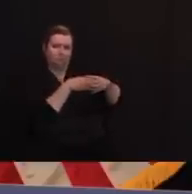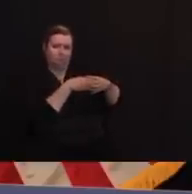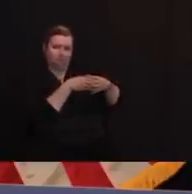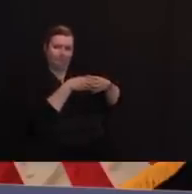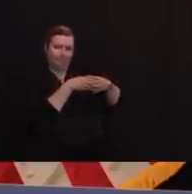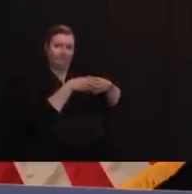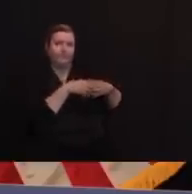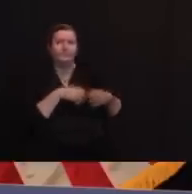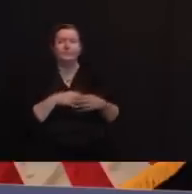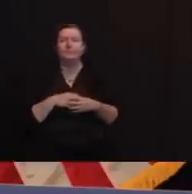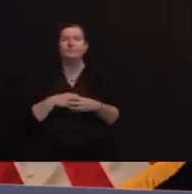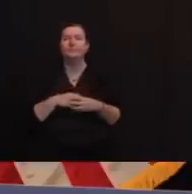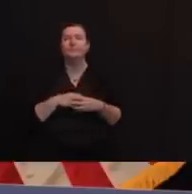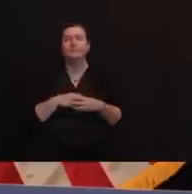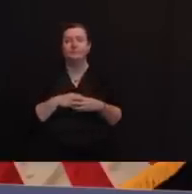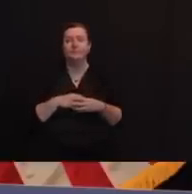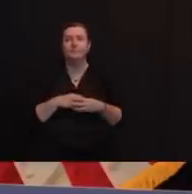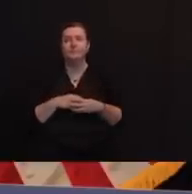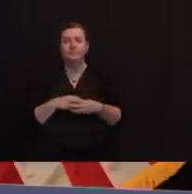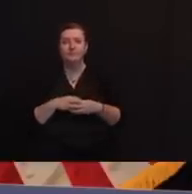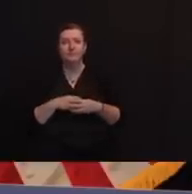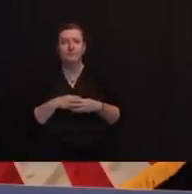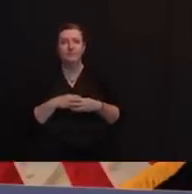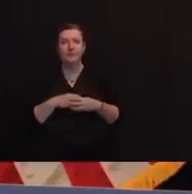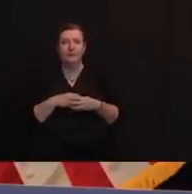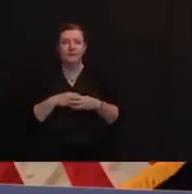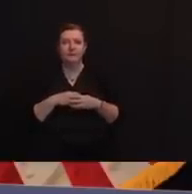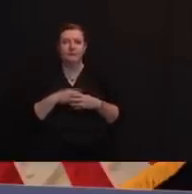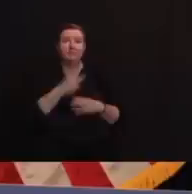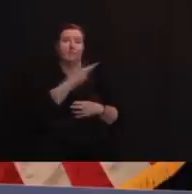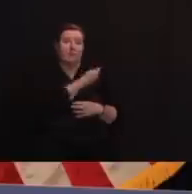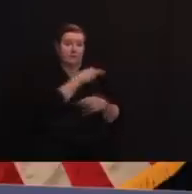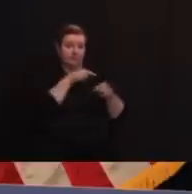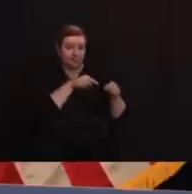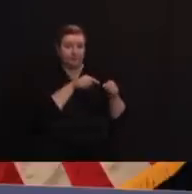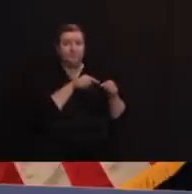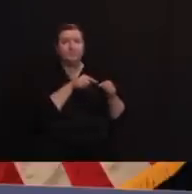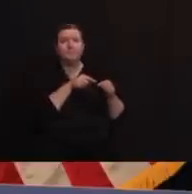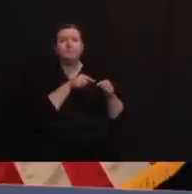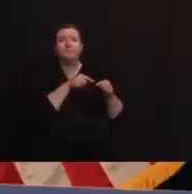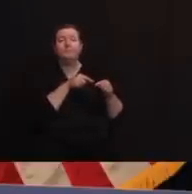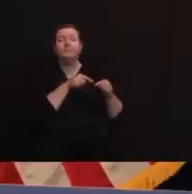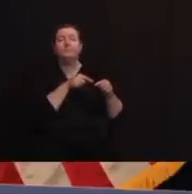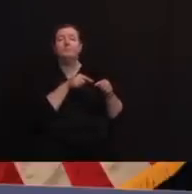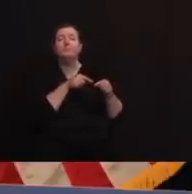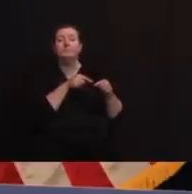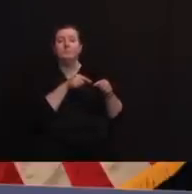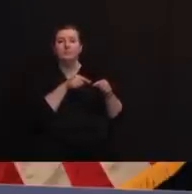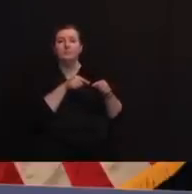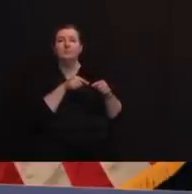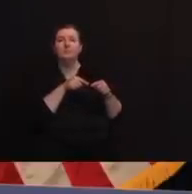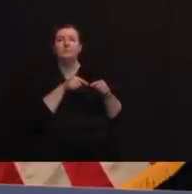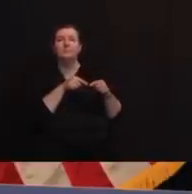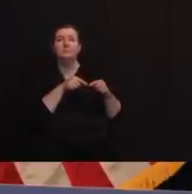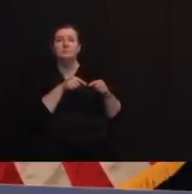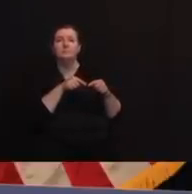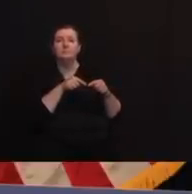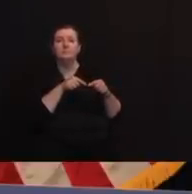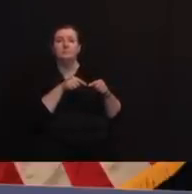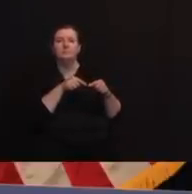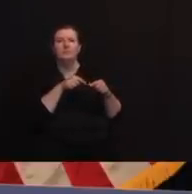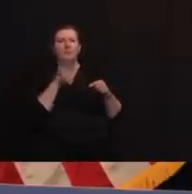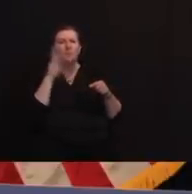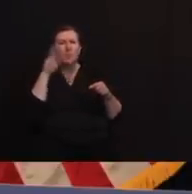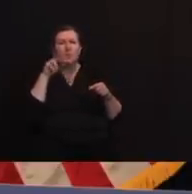that R0 value to not 1.0 or 0.95, but down to 0.5 or even 0. I mean,